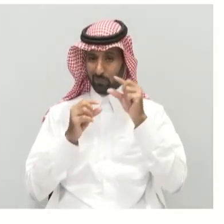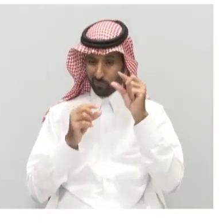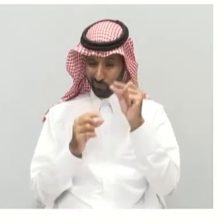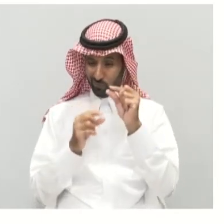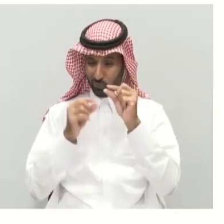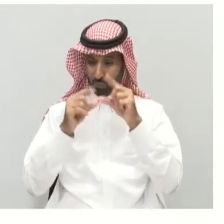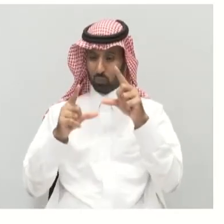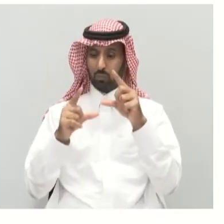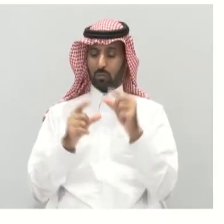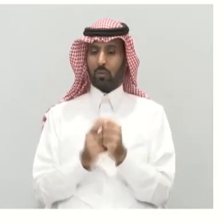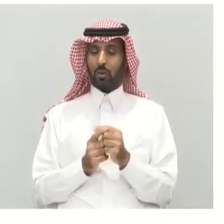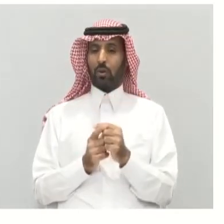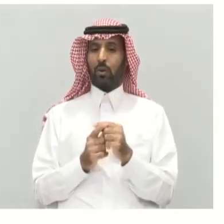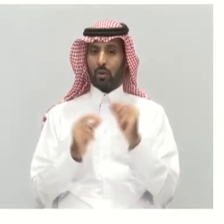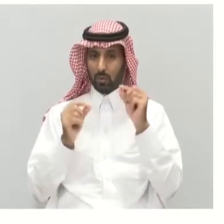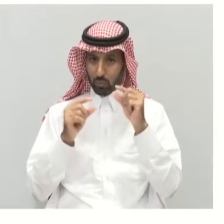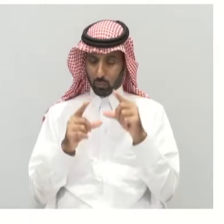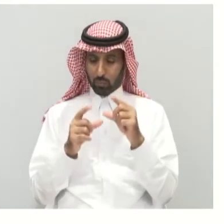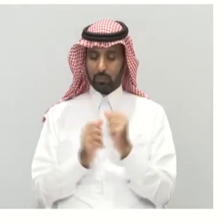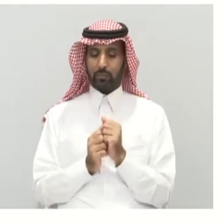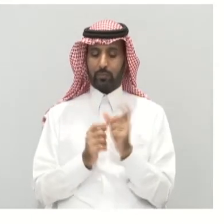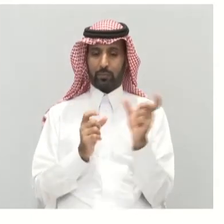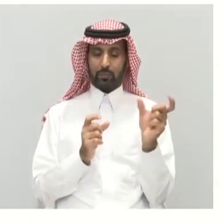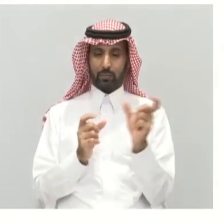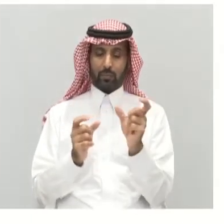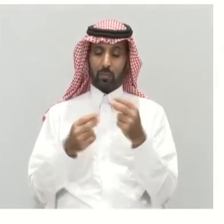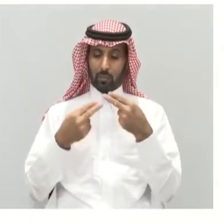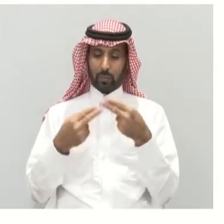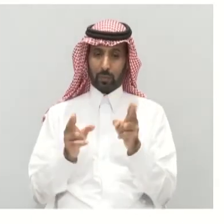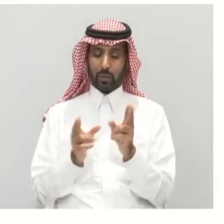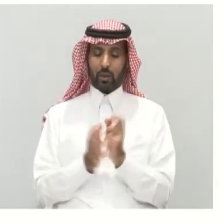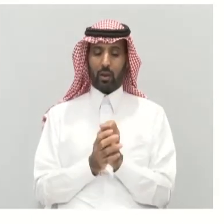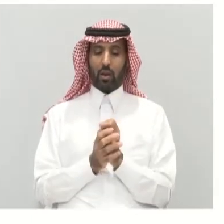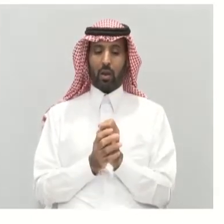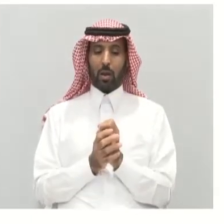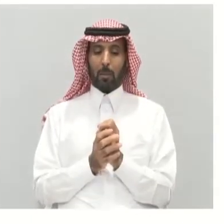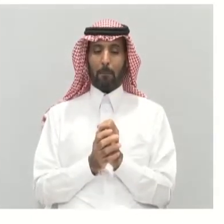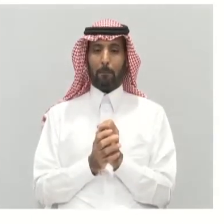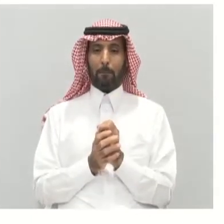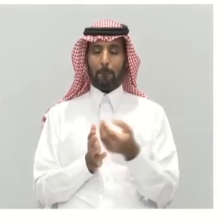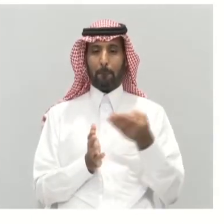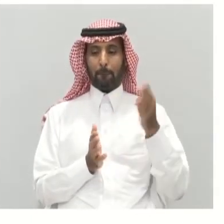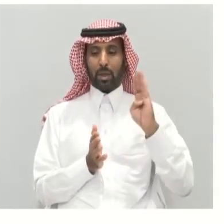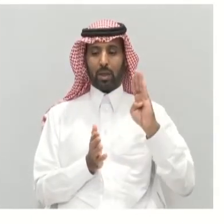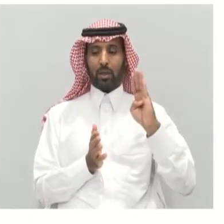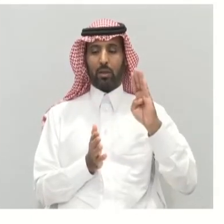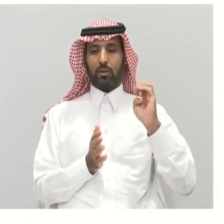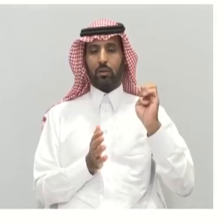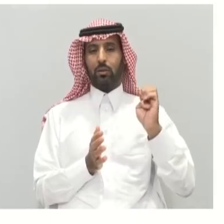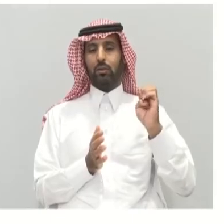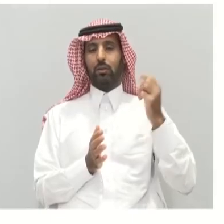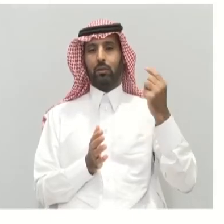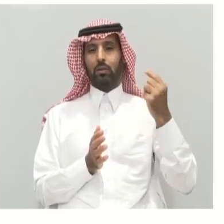words in bold? Okay. These words, we start the sentence with them. So you can't start